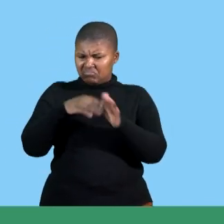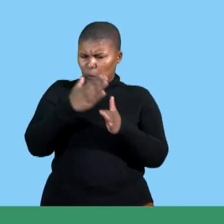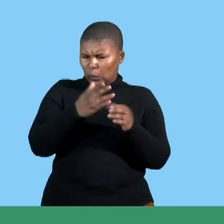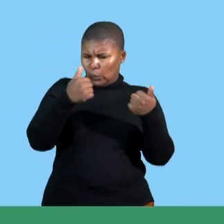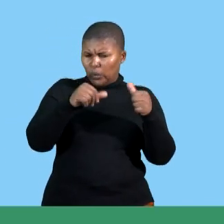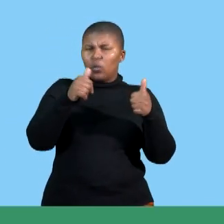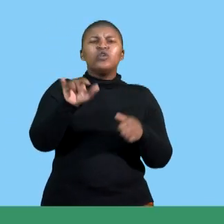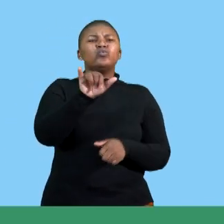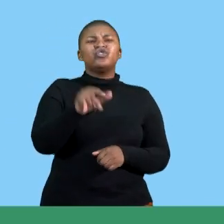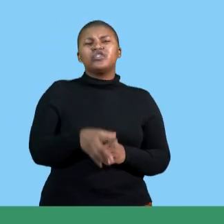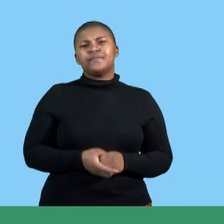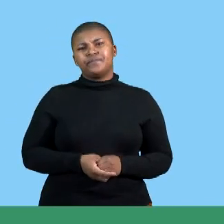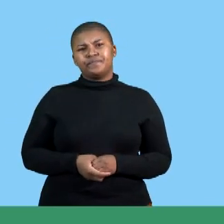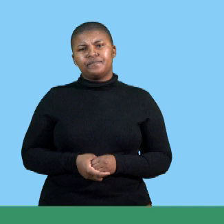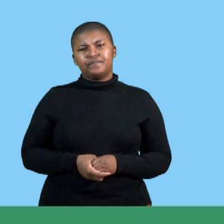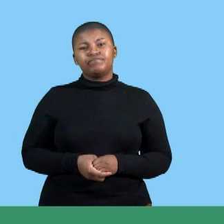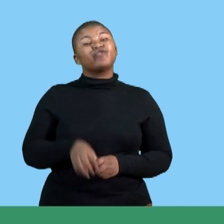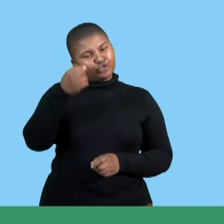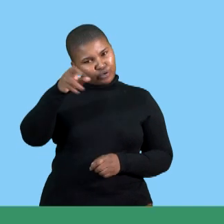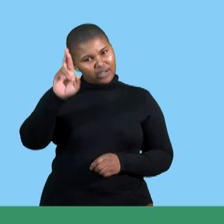So what is that?